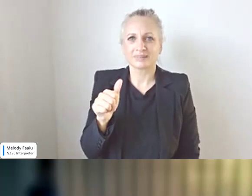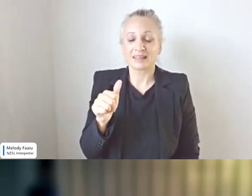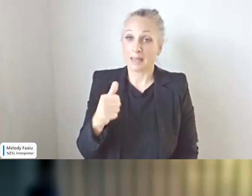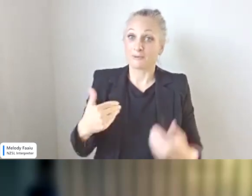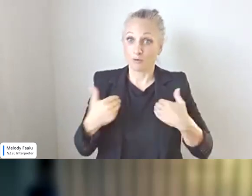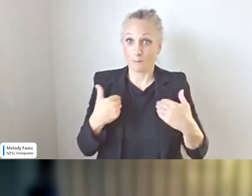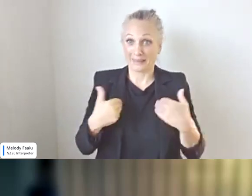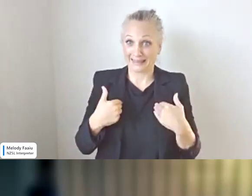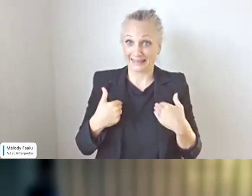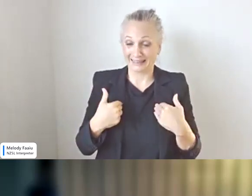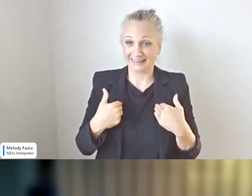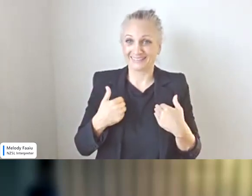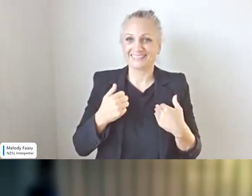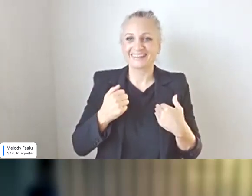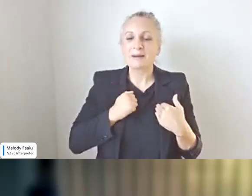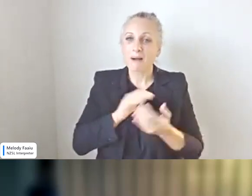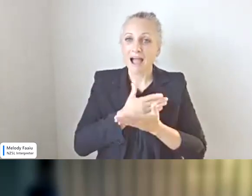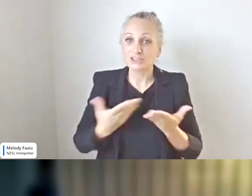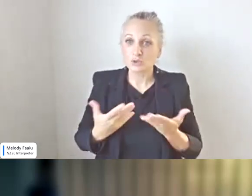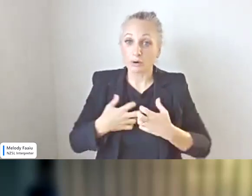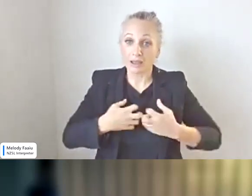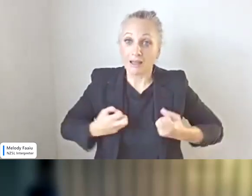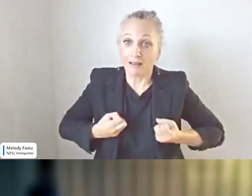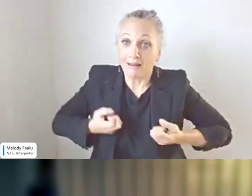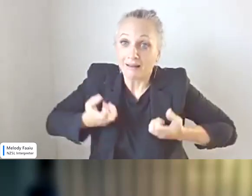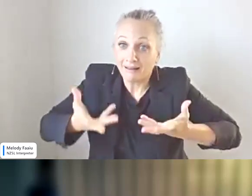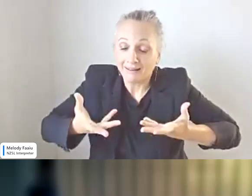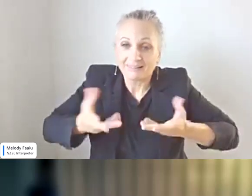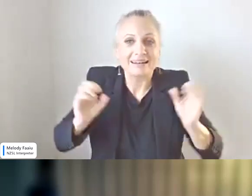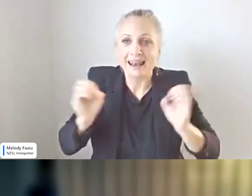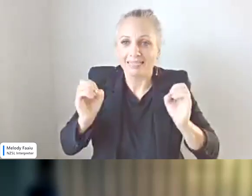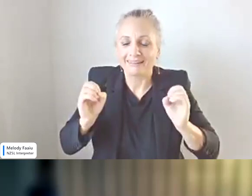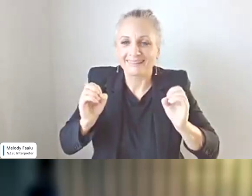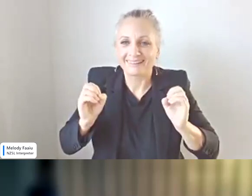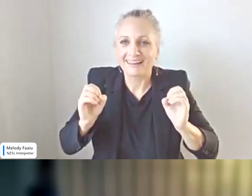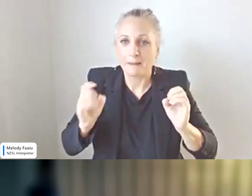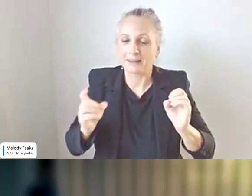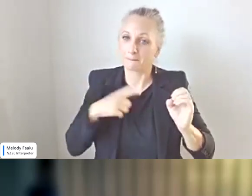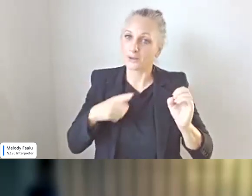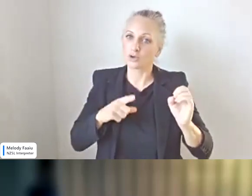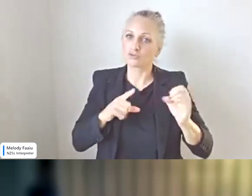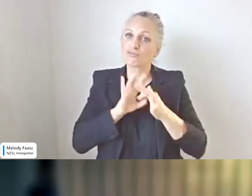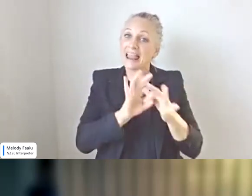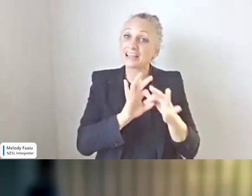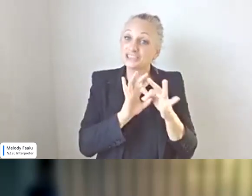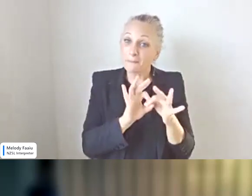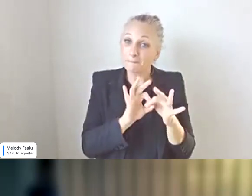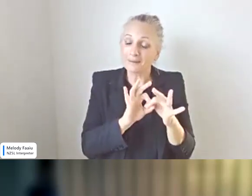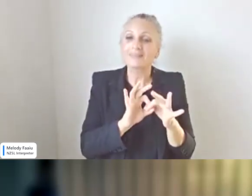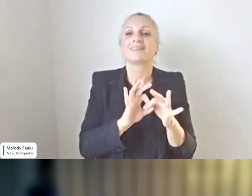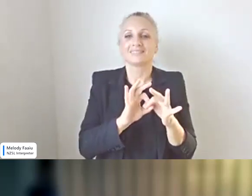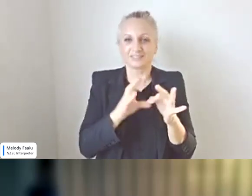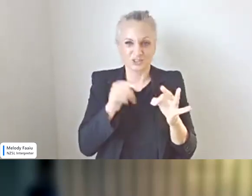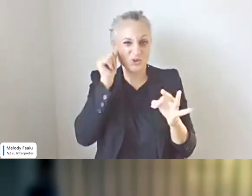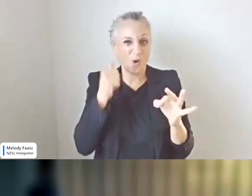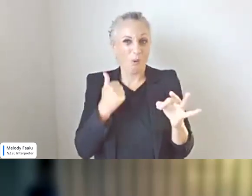me unless we truly connected. I've shared things that I don't normally share with 99% of the people that I